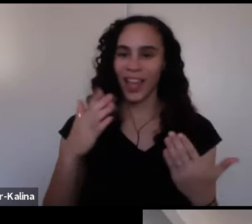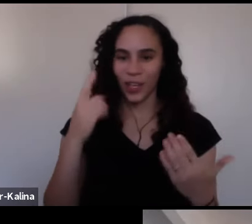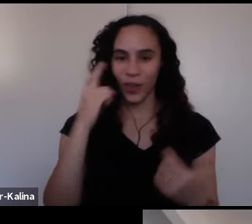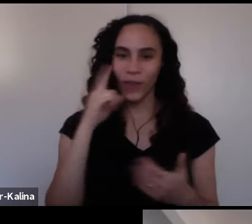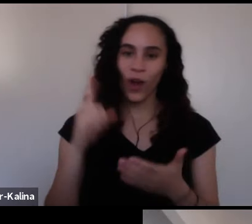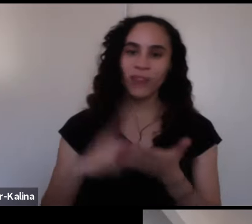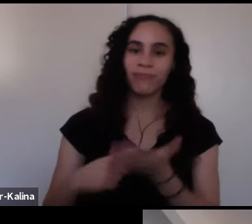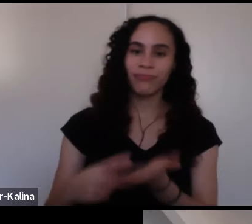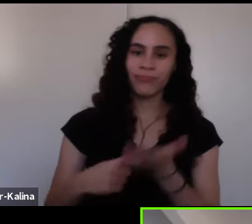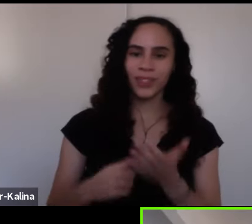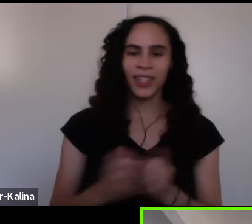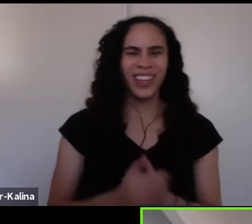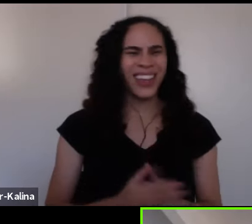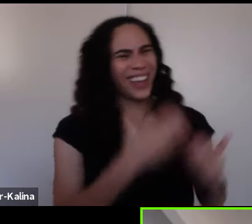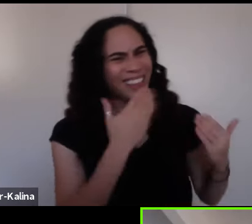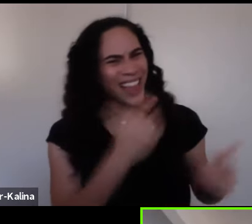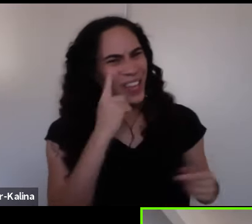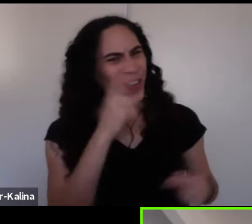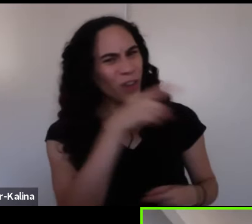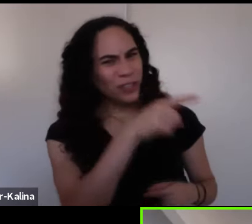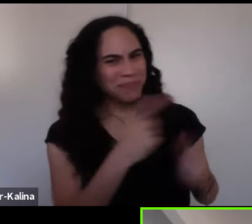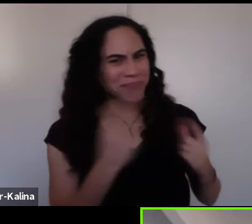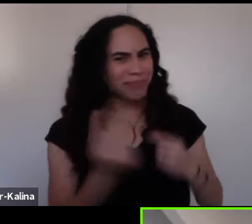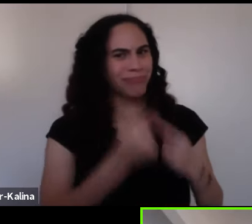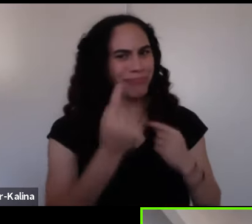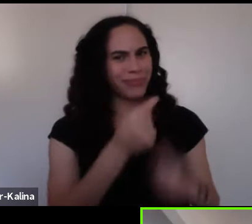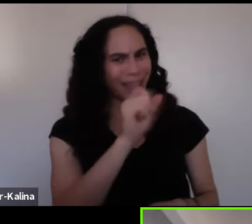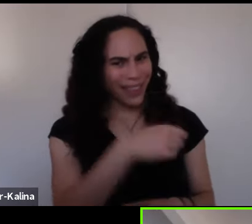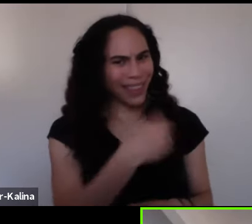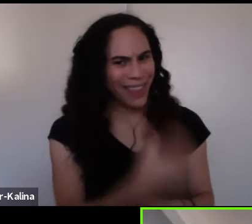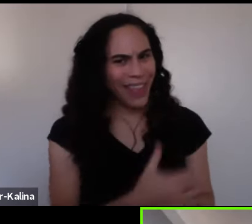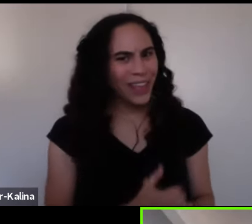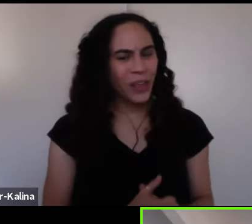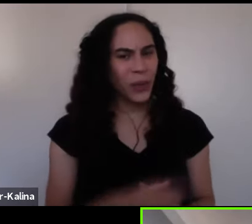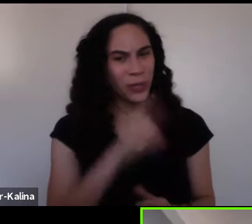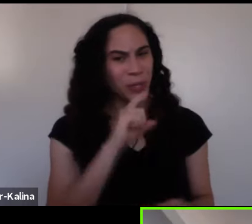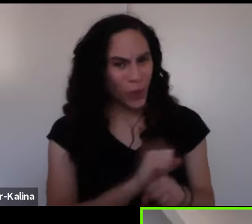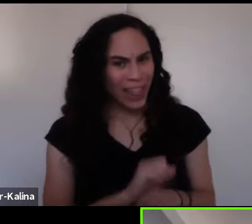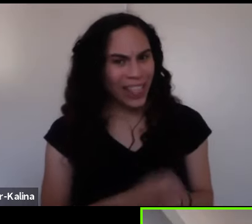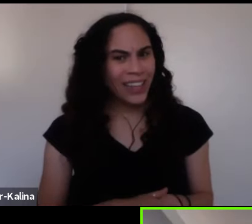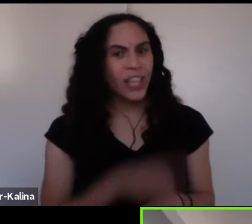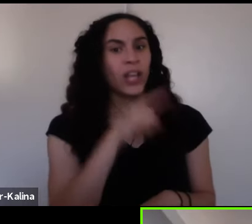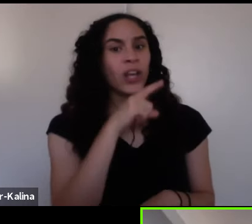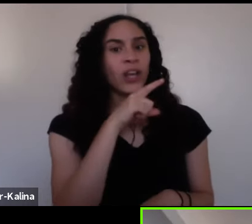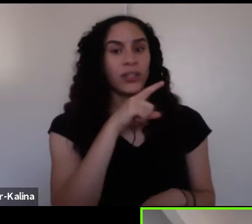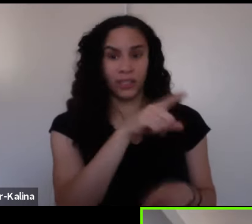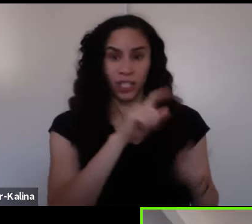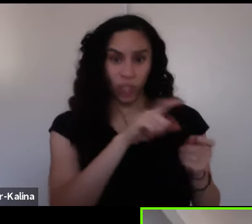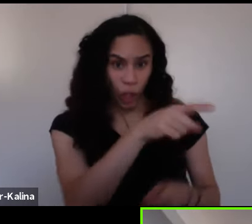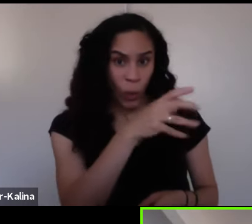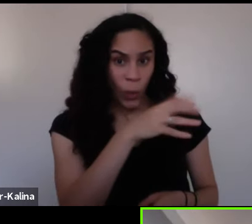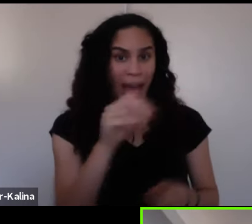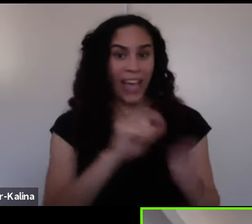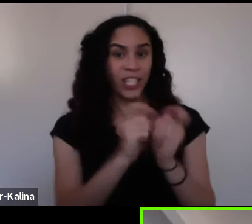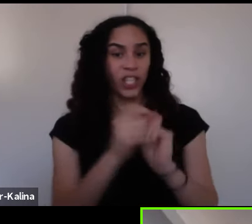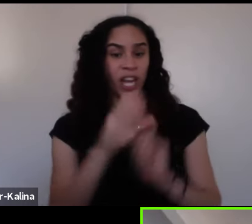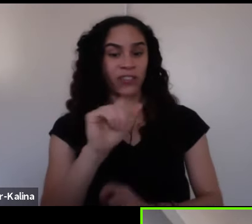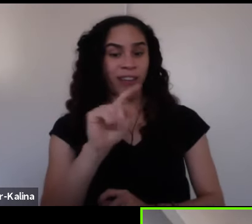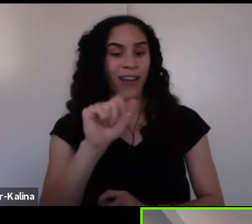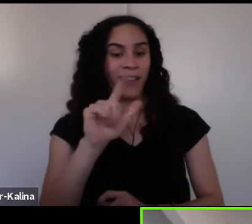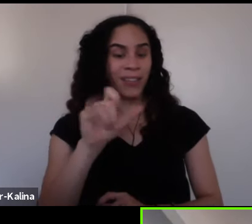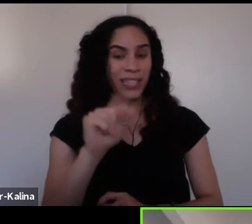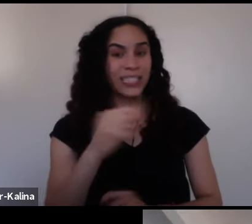Thank you for what you do, man. Thank you for what you do. Really, you and Change Catalyst, really. Thank you for what you do.